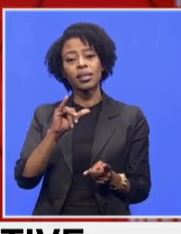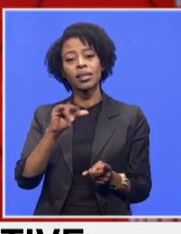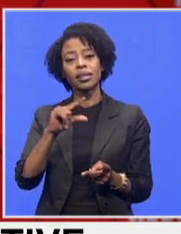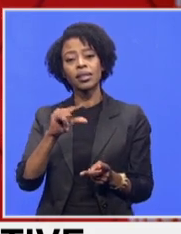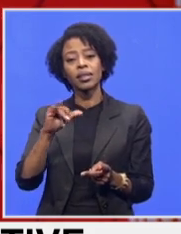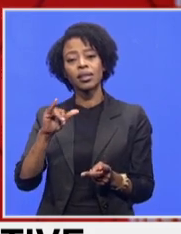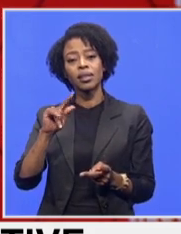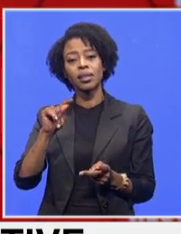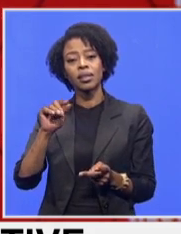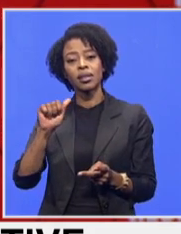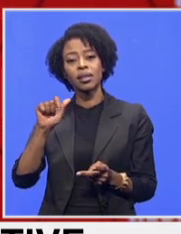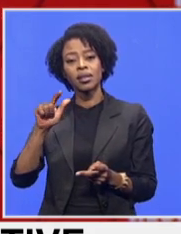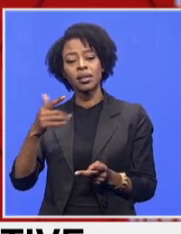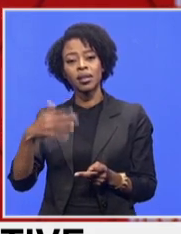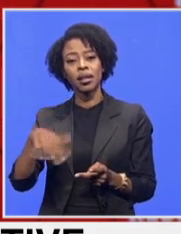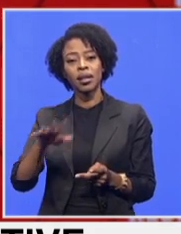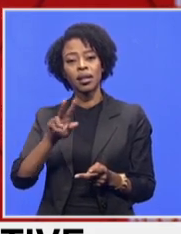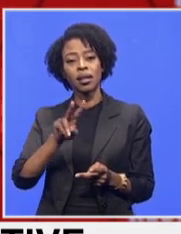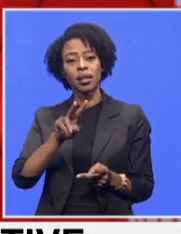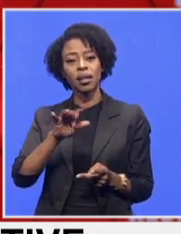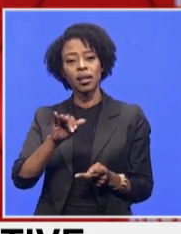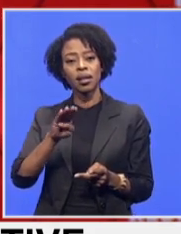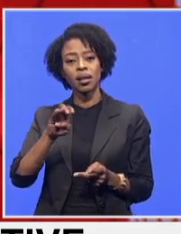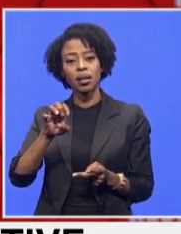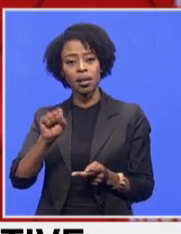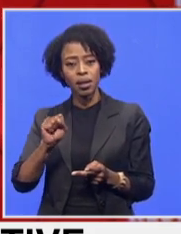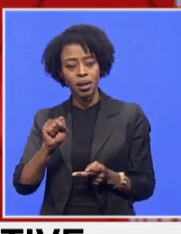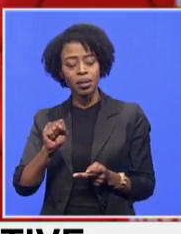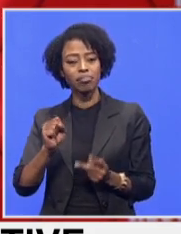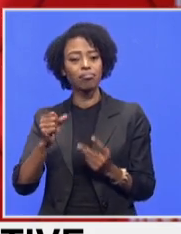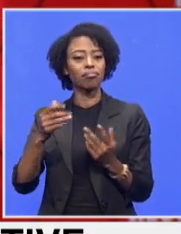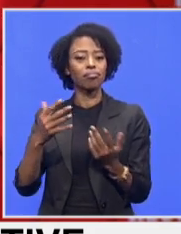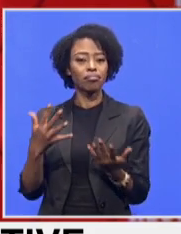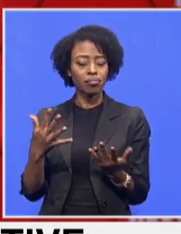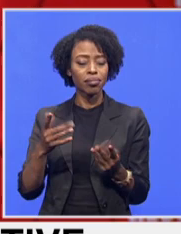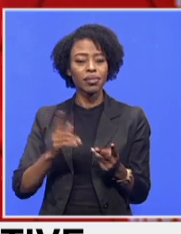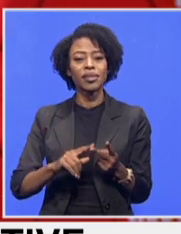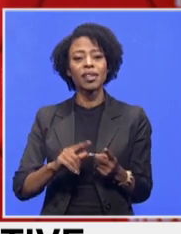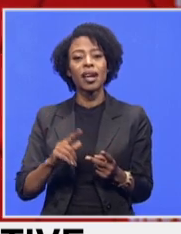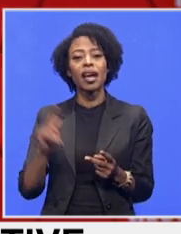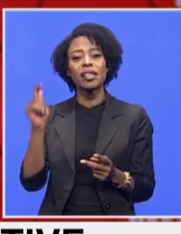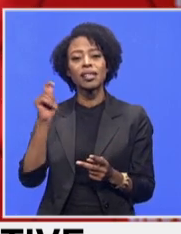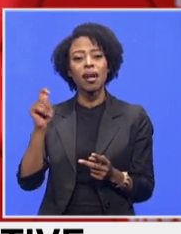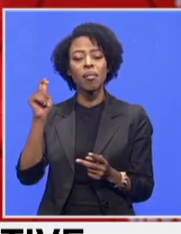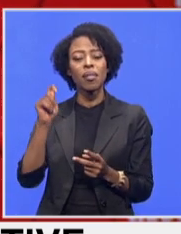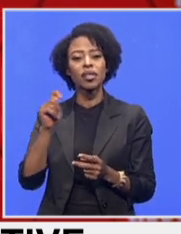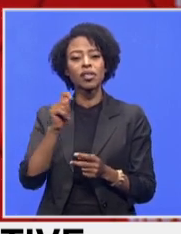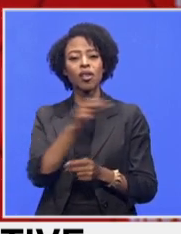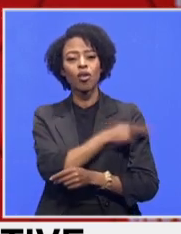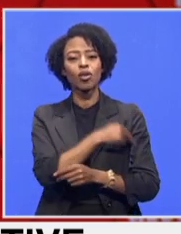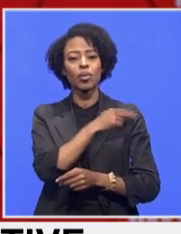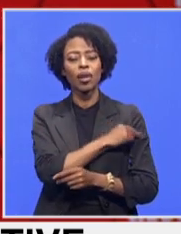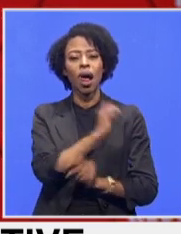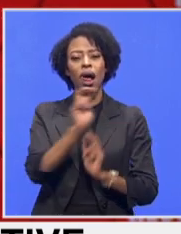to the death of Diokoran, Tembisa Hospital looting spree